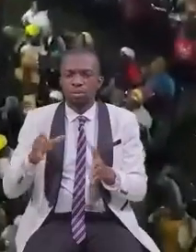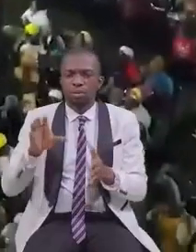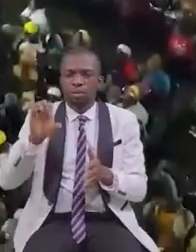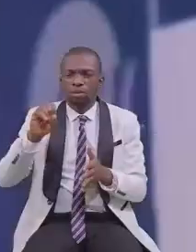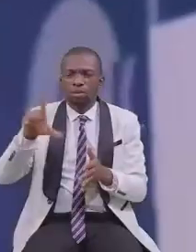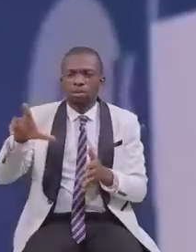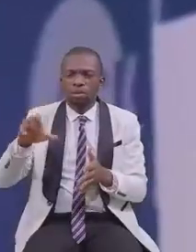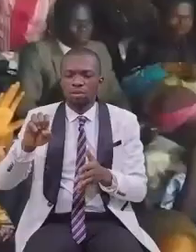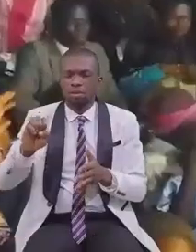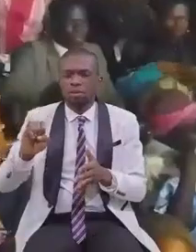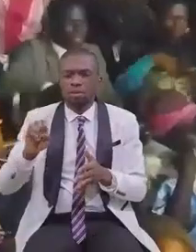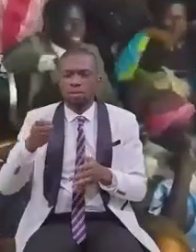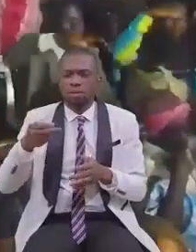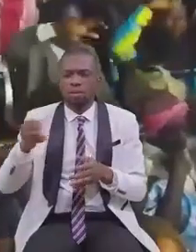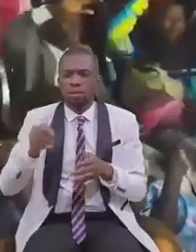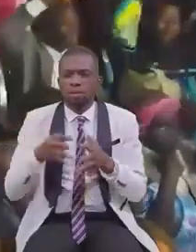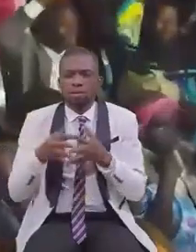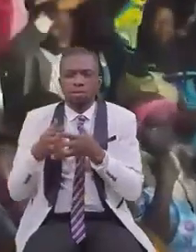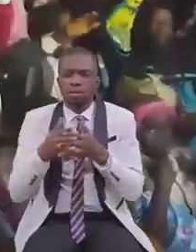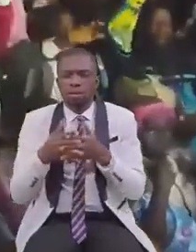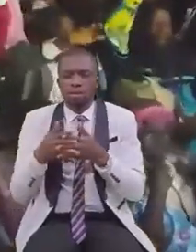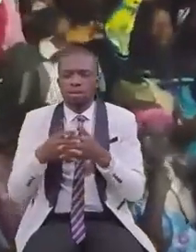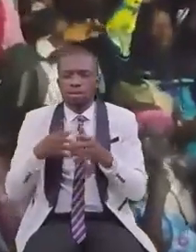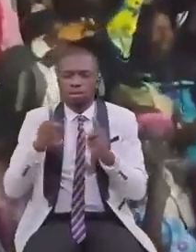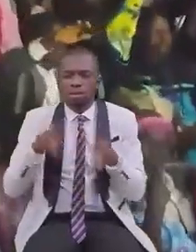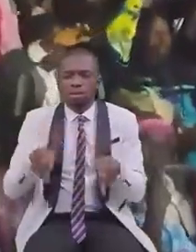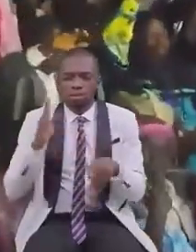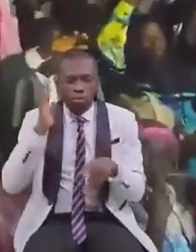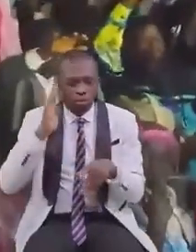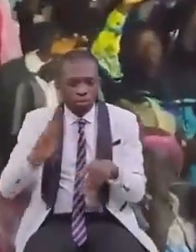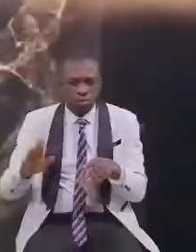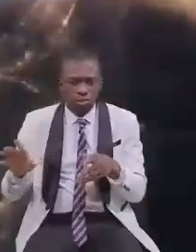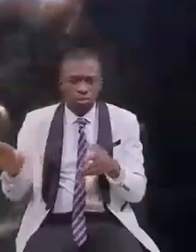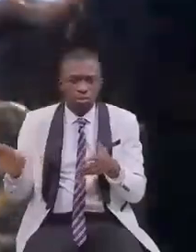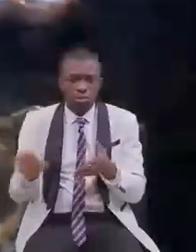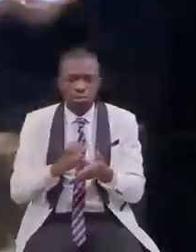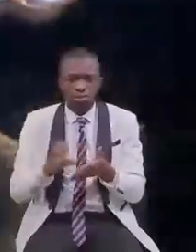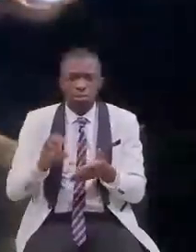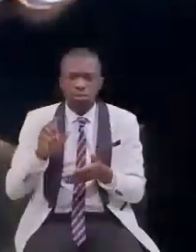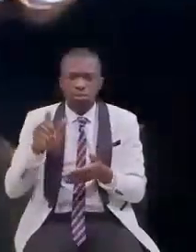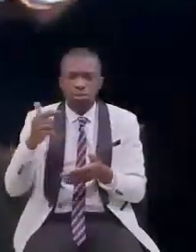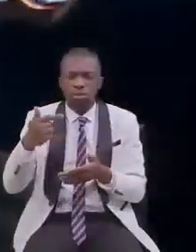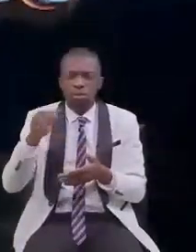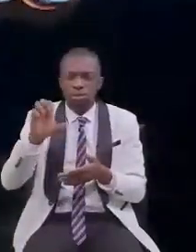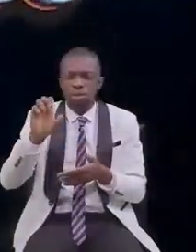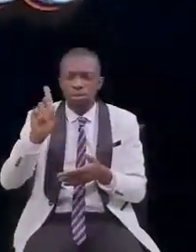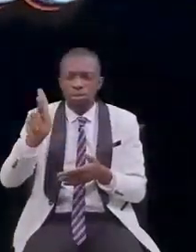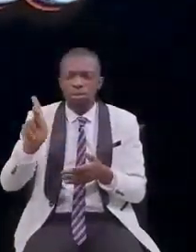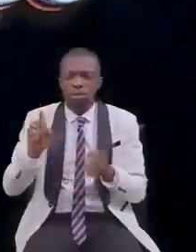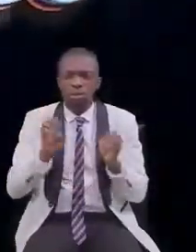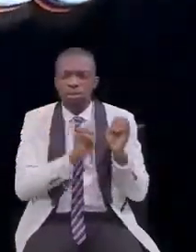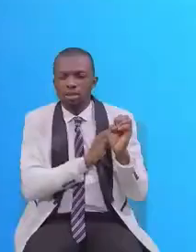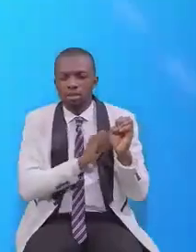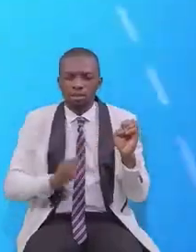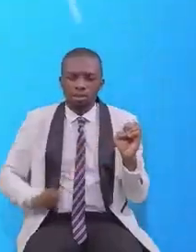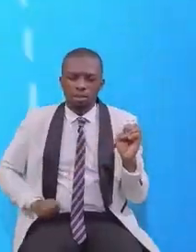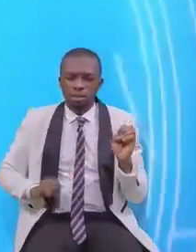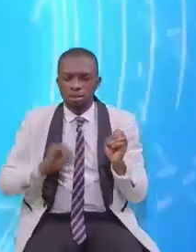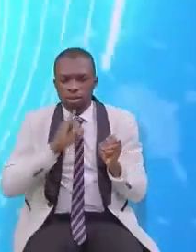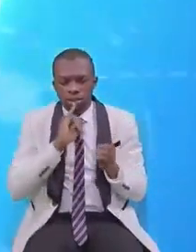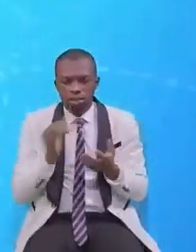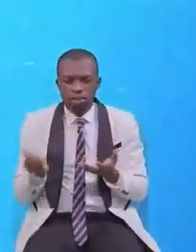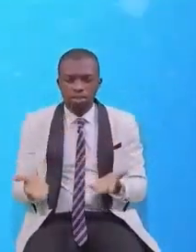Tell everyone, everywhere, this December 2023. GCK Emmanuel is